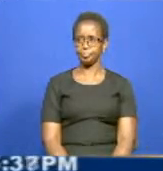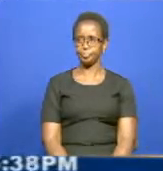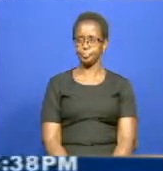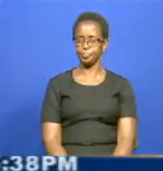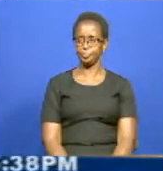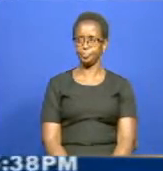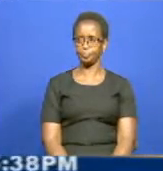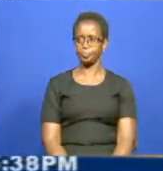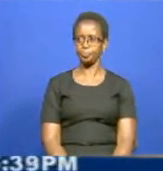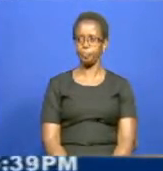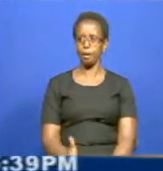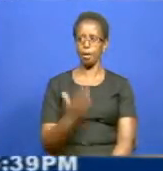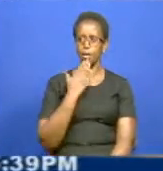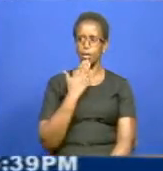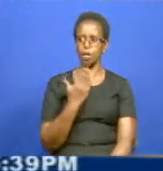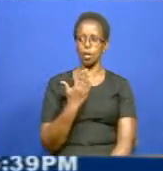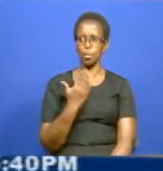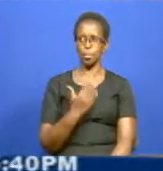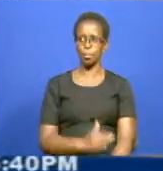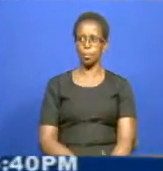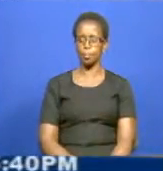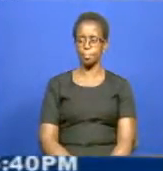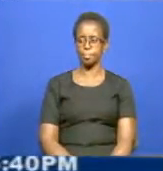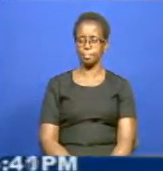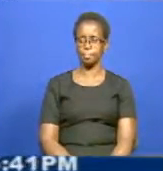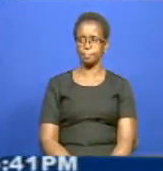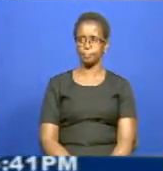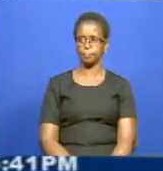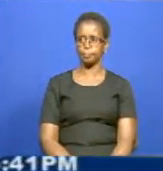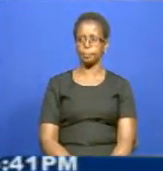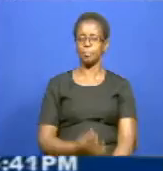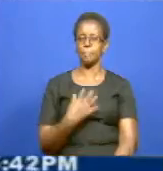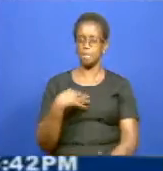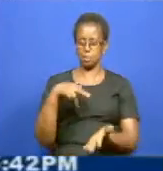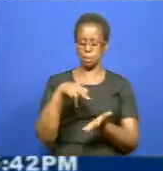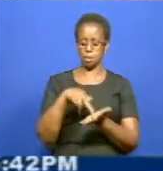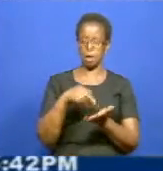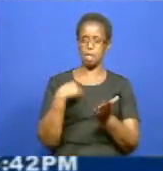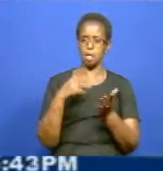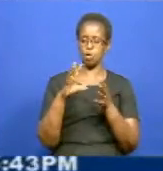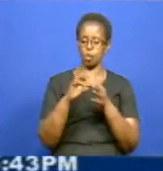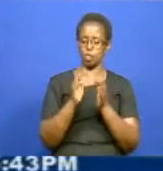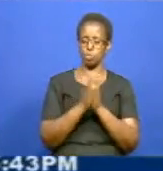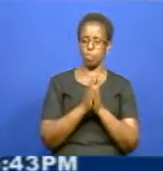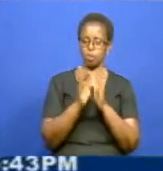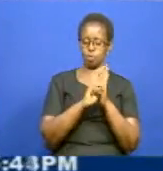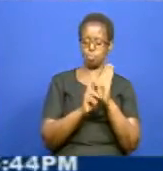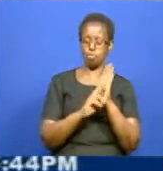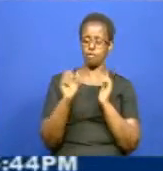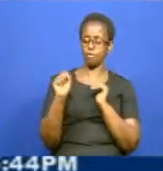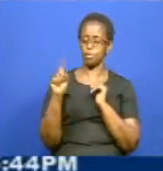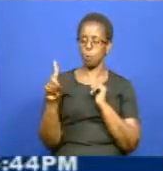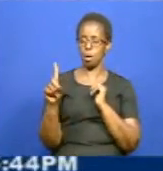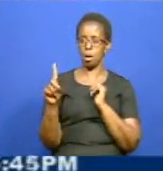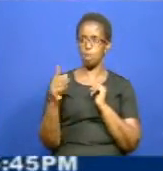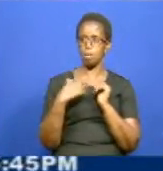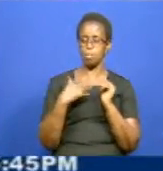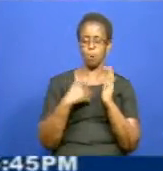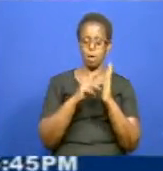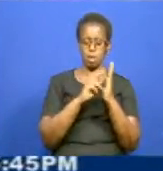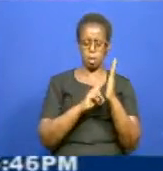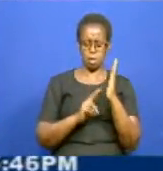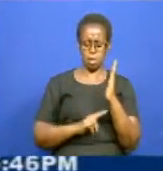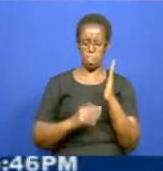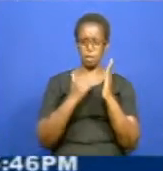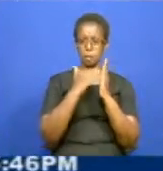Thank you, Mr. Speaker. Mr. Speaker, I rise pursuant to Standing Order 51-1 to issue a statement regarding the